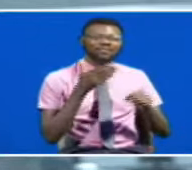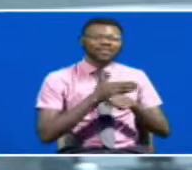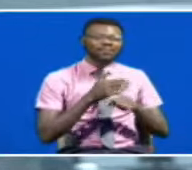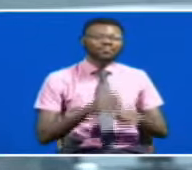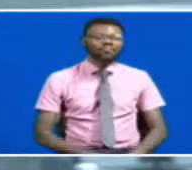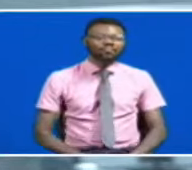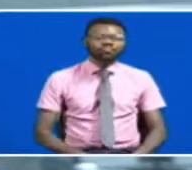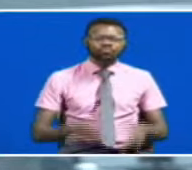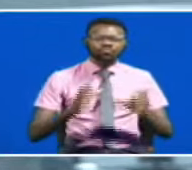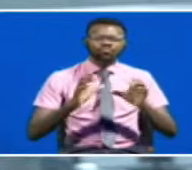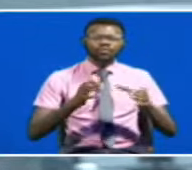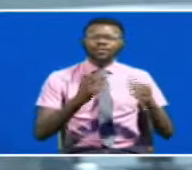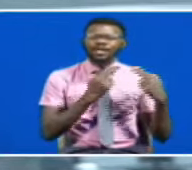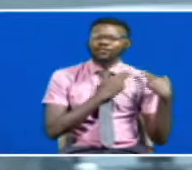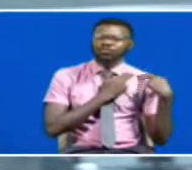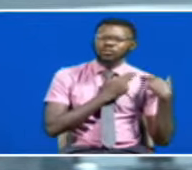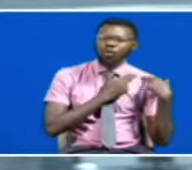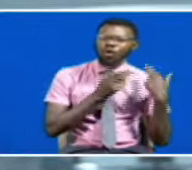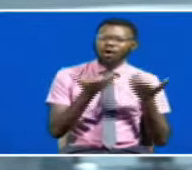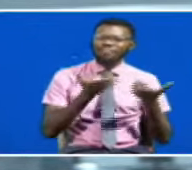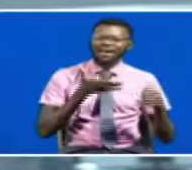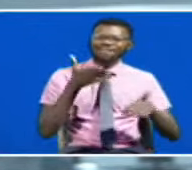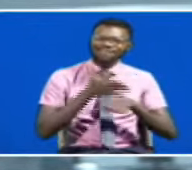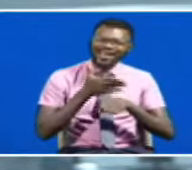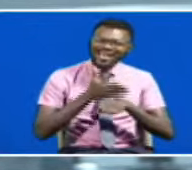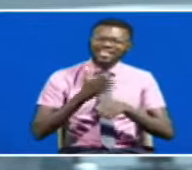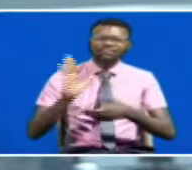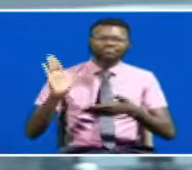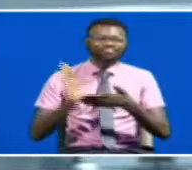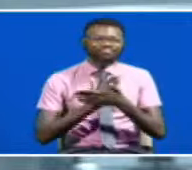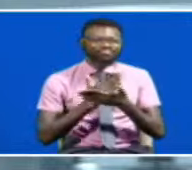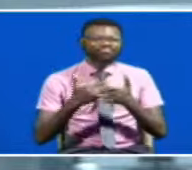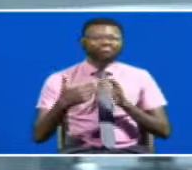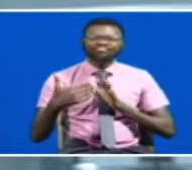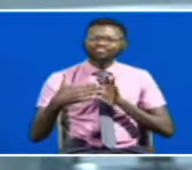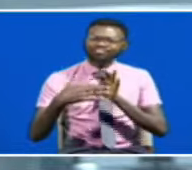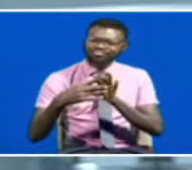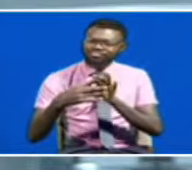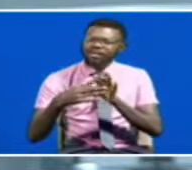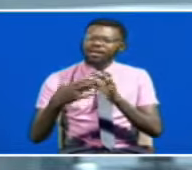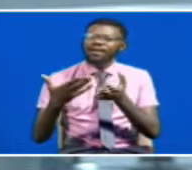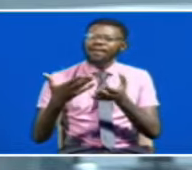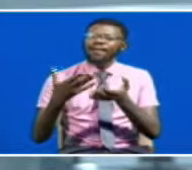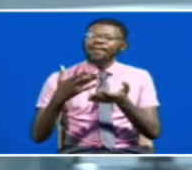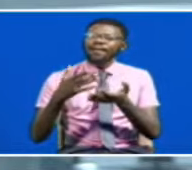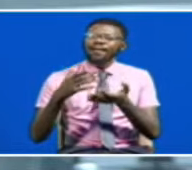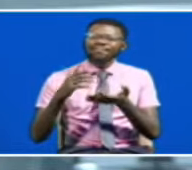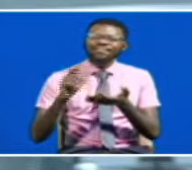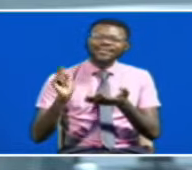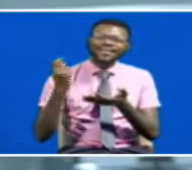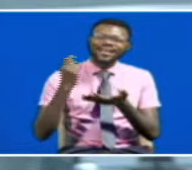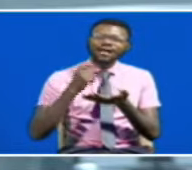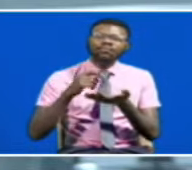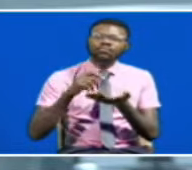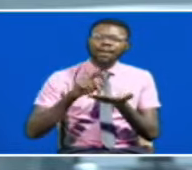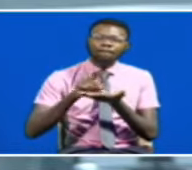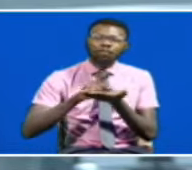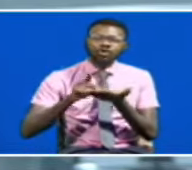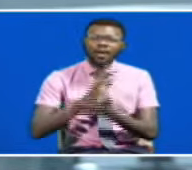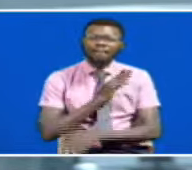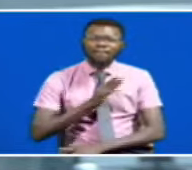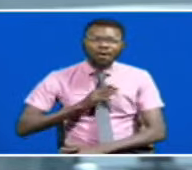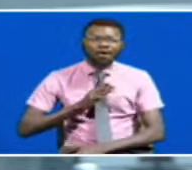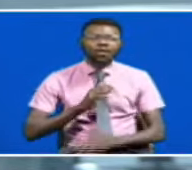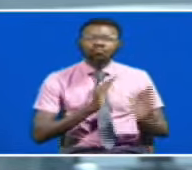signed a memorandum of understanding with the Pharmacy and Poisons Board in a bid to end the vice. The partnership between the two agencies is expected to tackle the